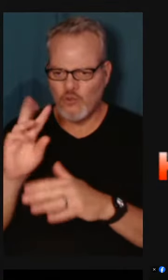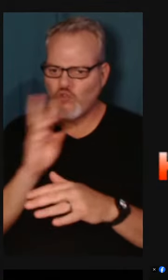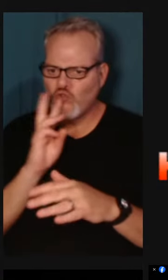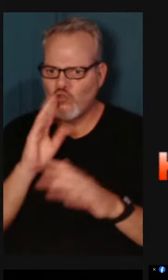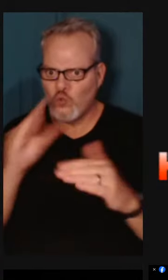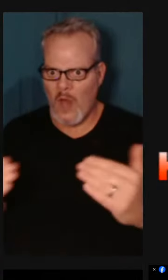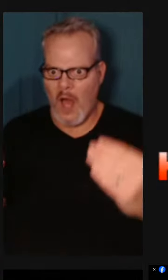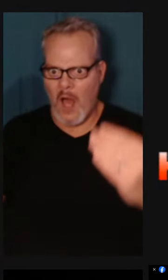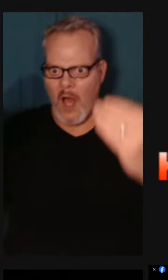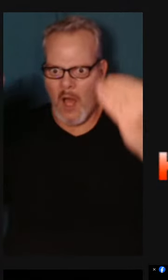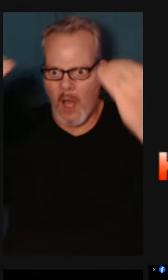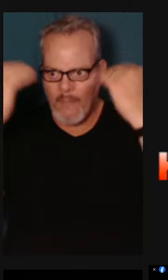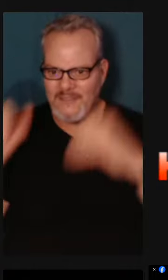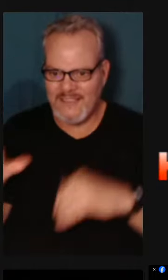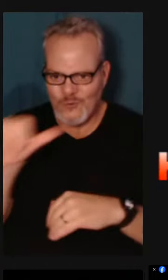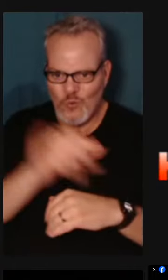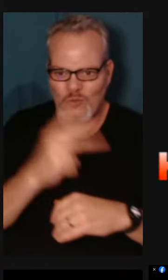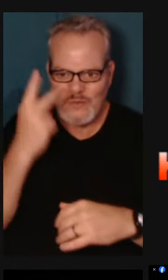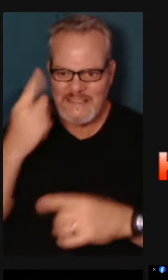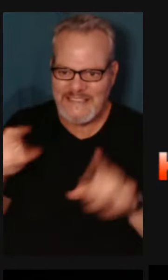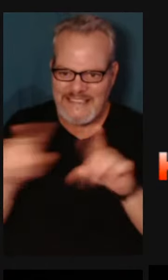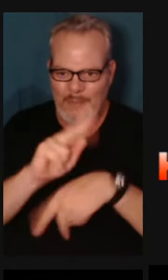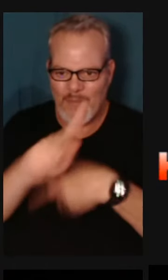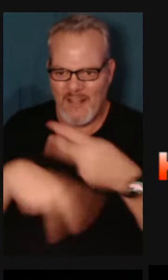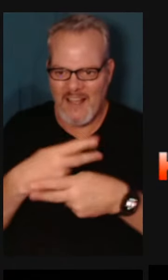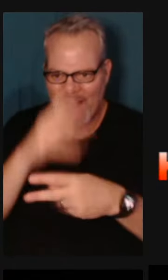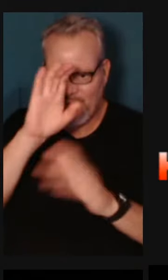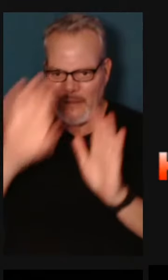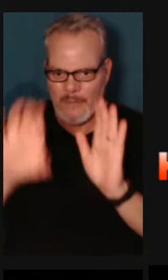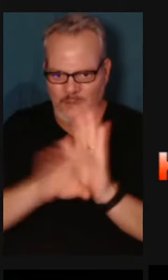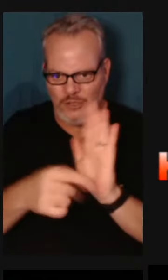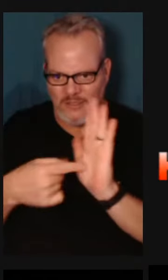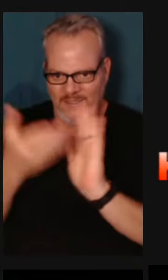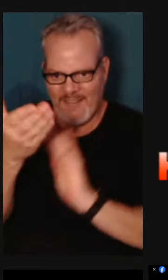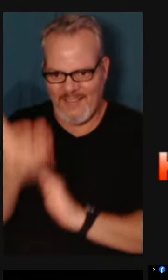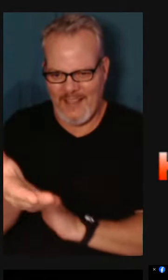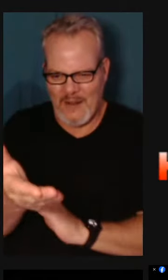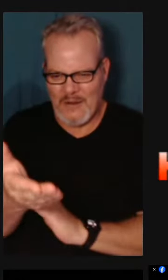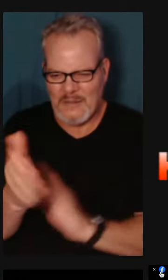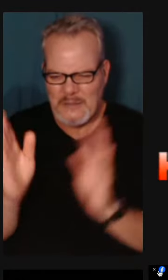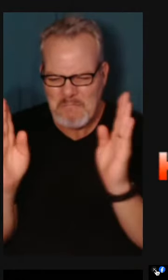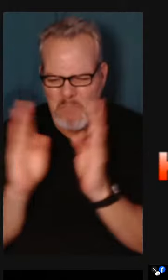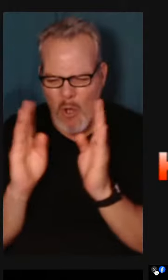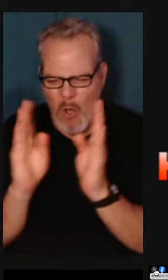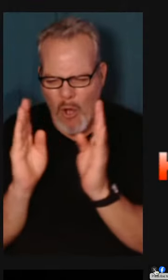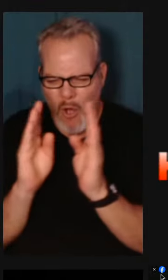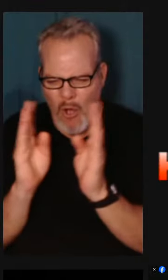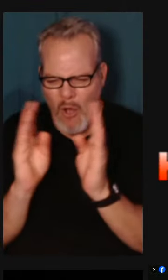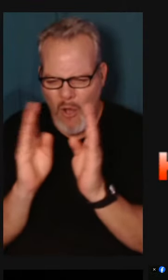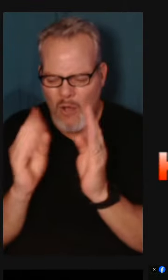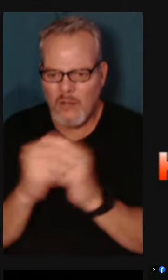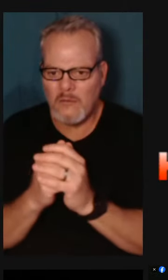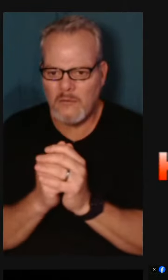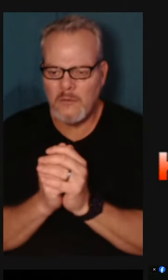some of these similar images in here as well. Really, really tiny version of it.